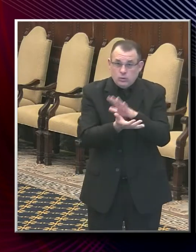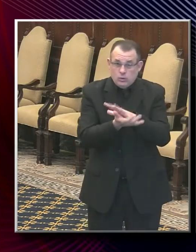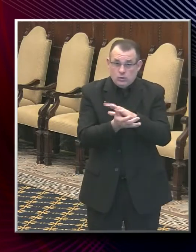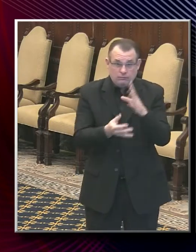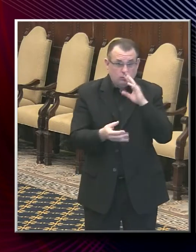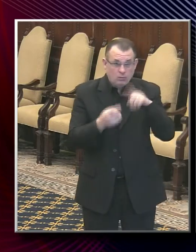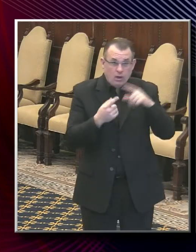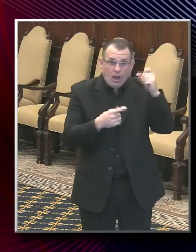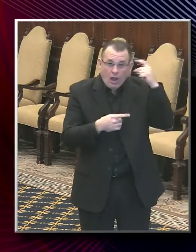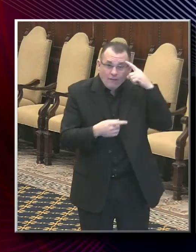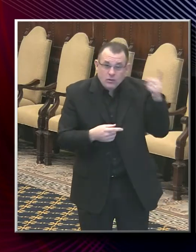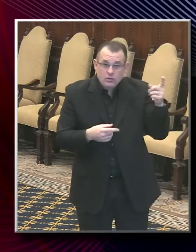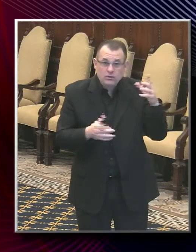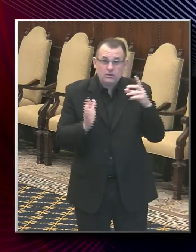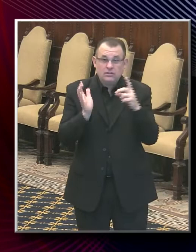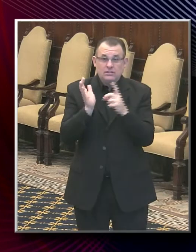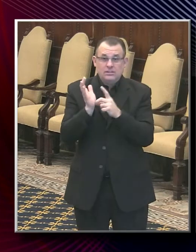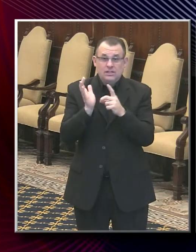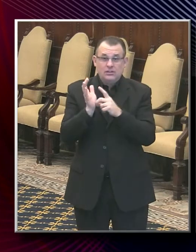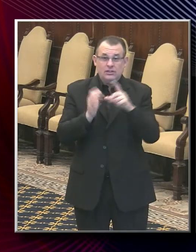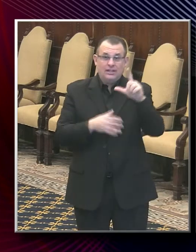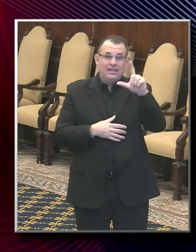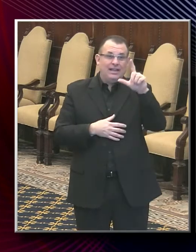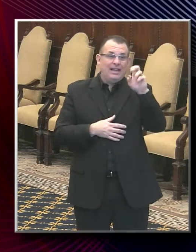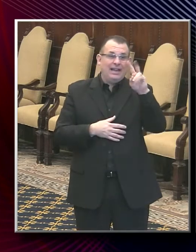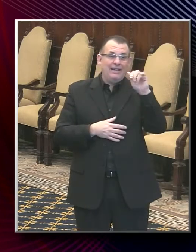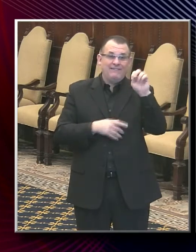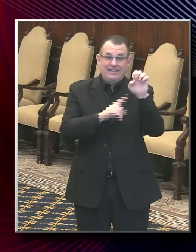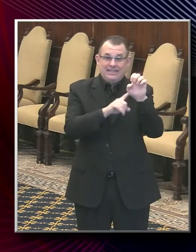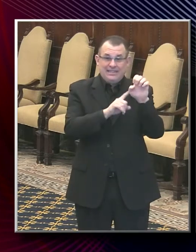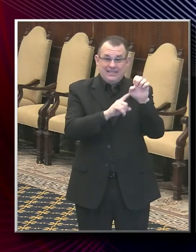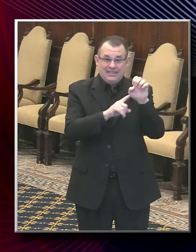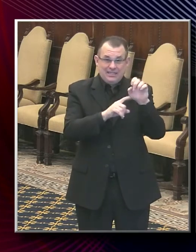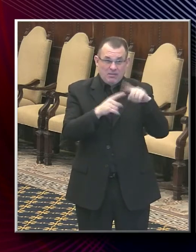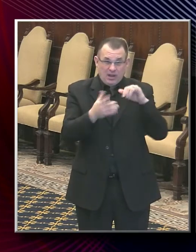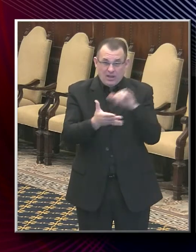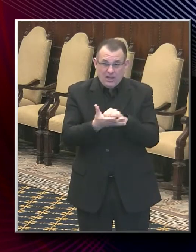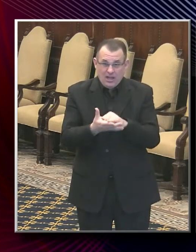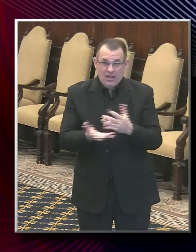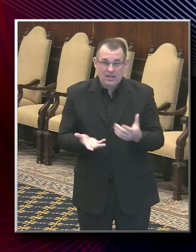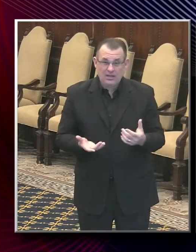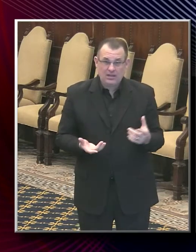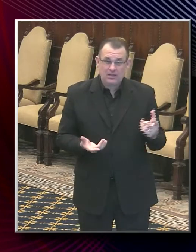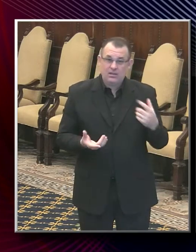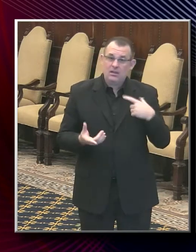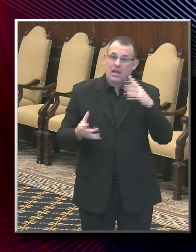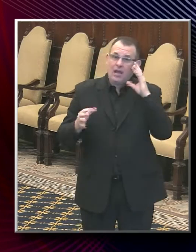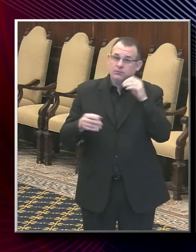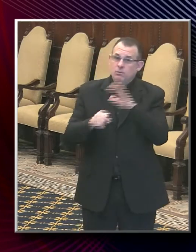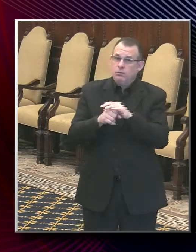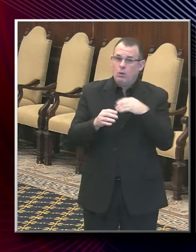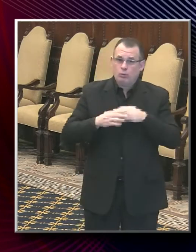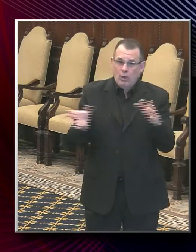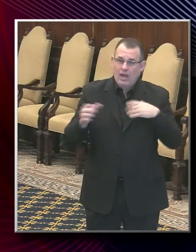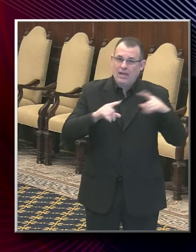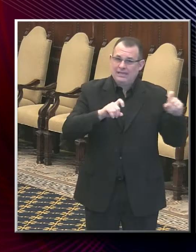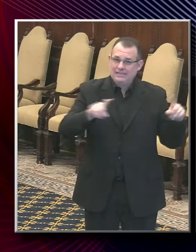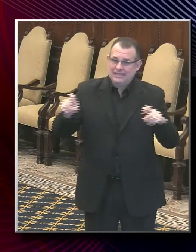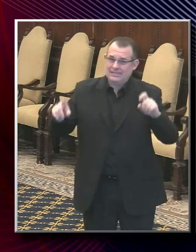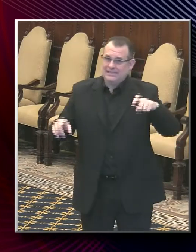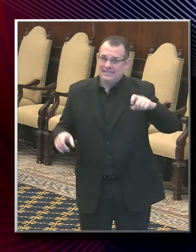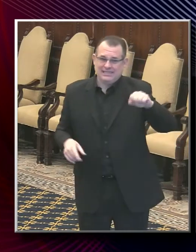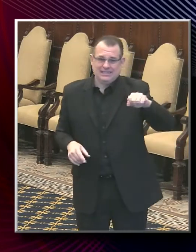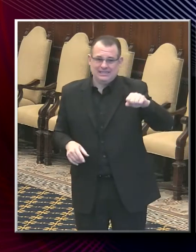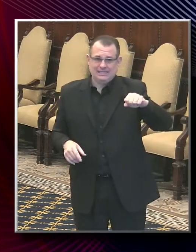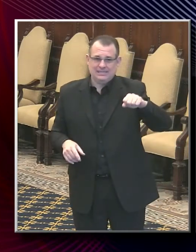or Dr. Levine about this? I absolutely believe that we need to have widespread testing and more testing in order for us to open the economy. And I